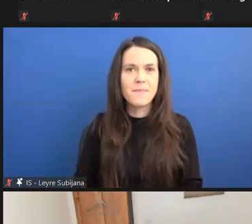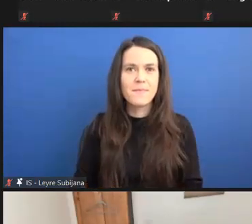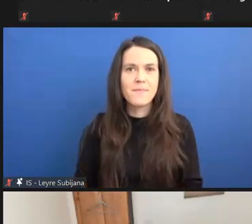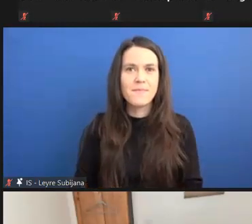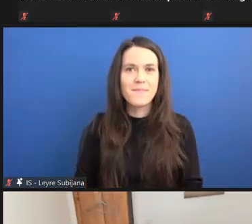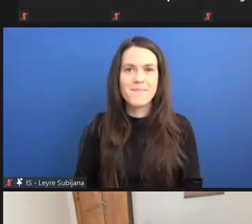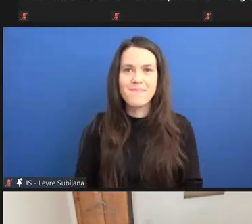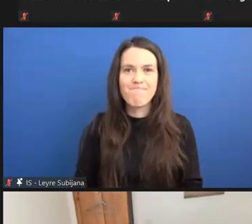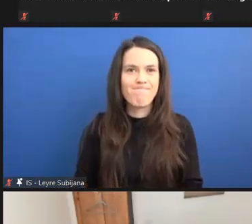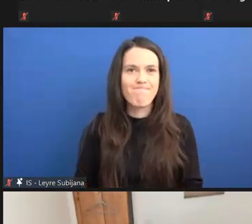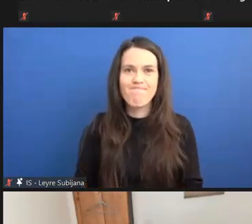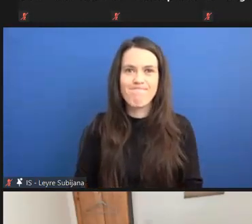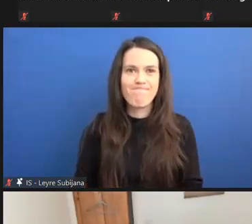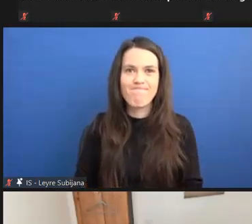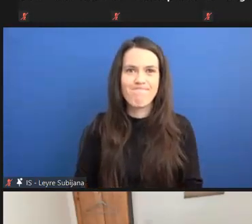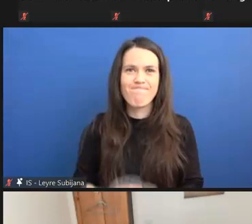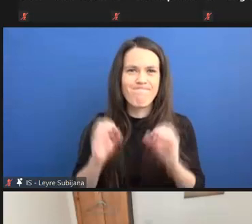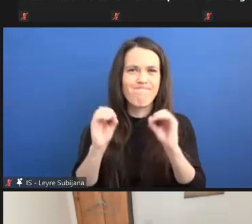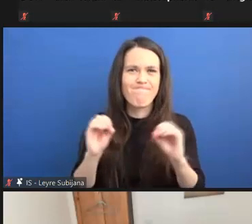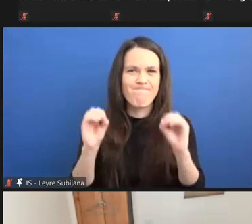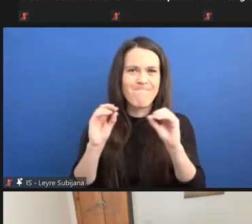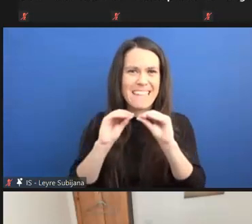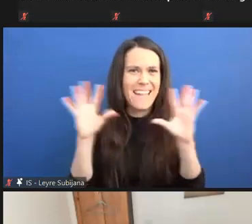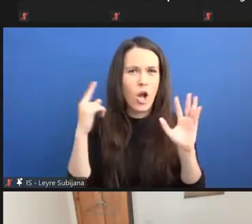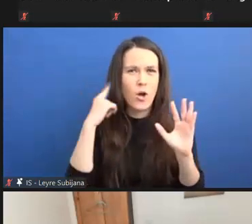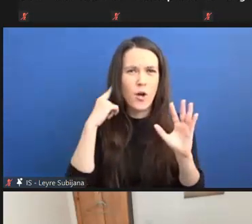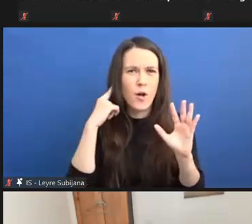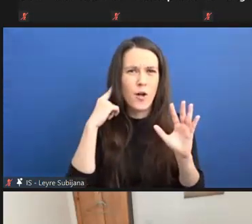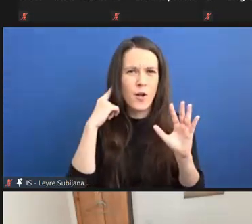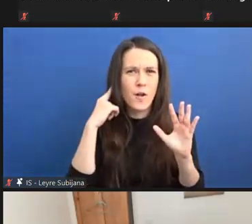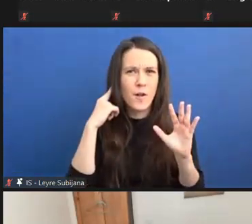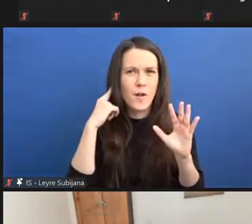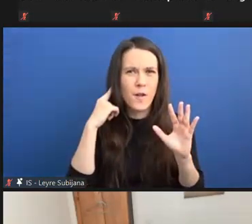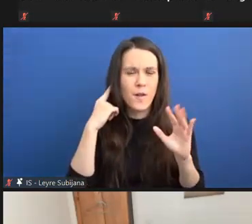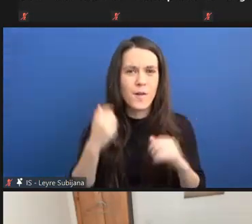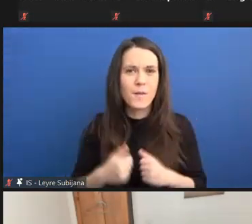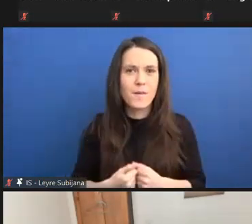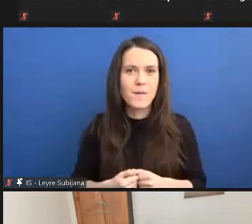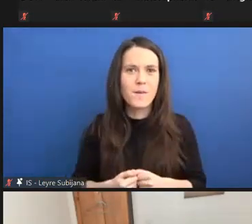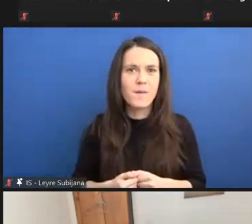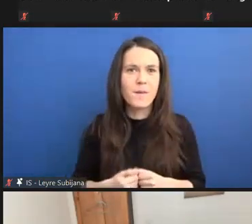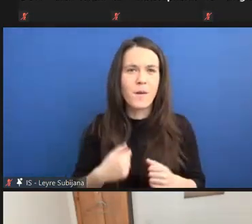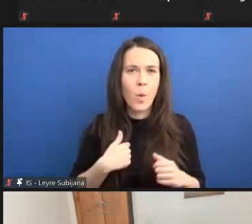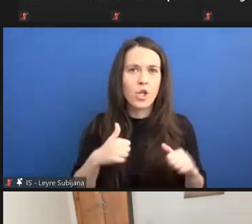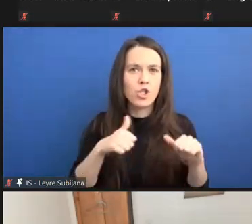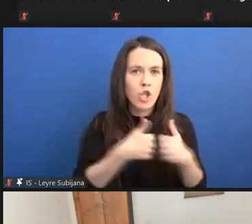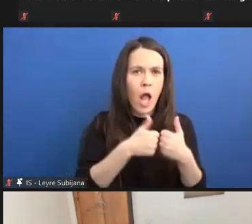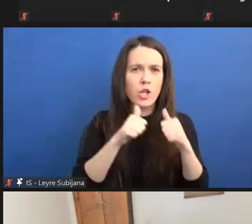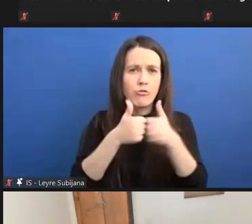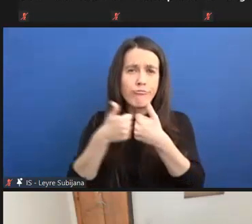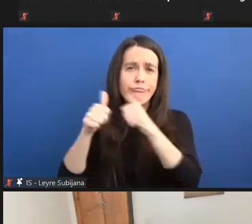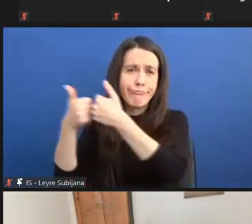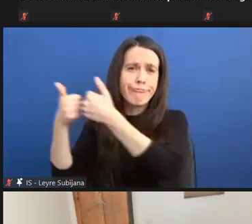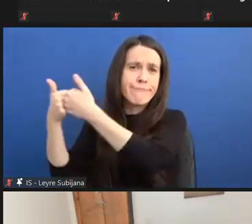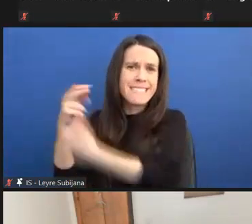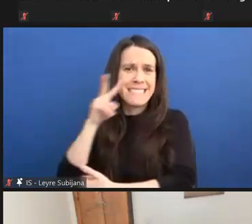university now, and we've gone through the challenges at all levels. Now, I